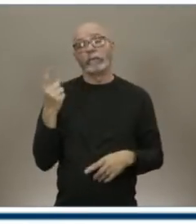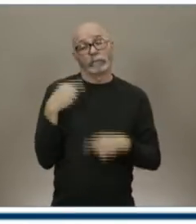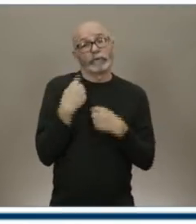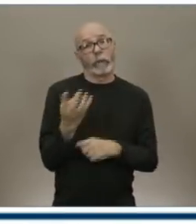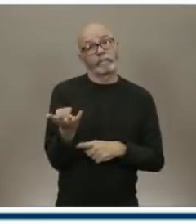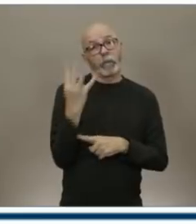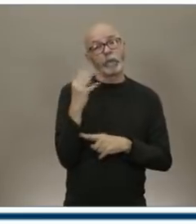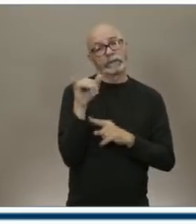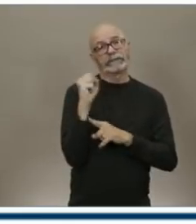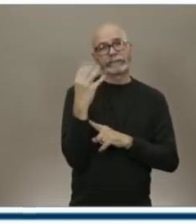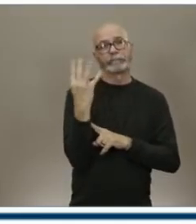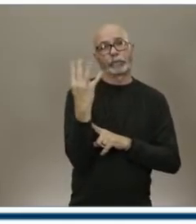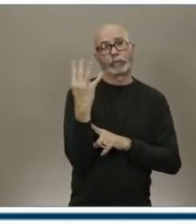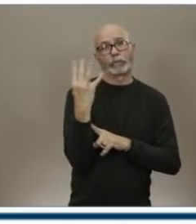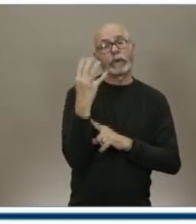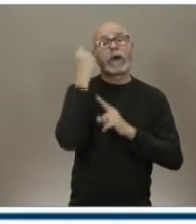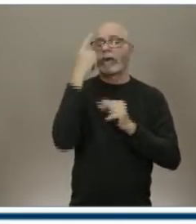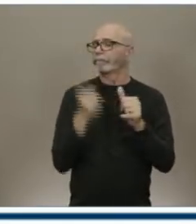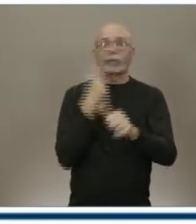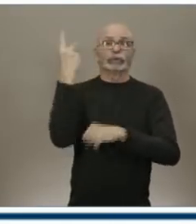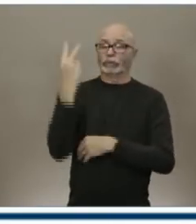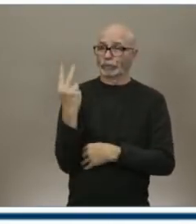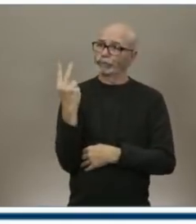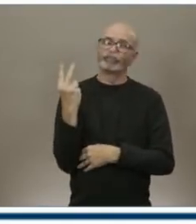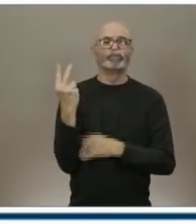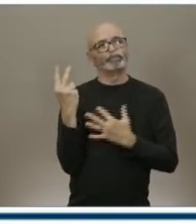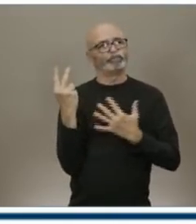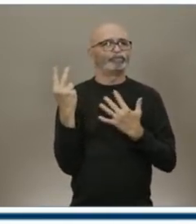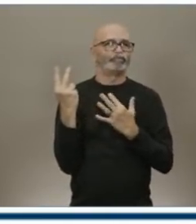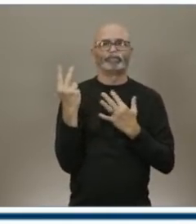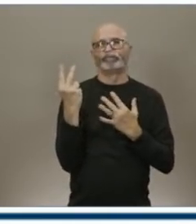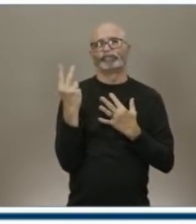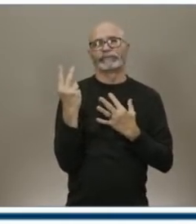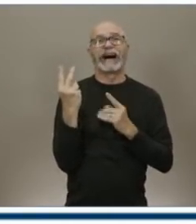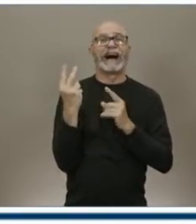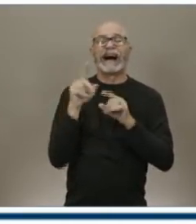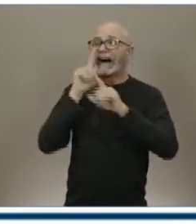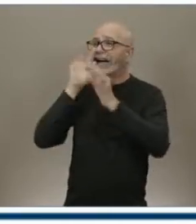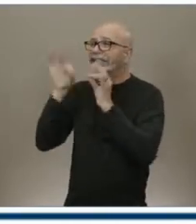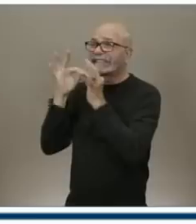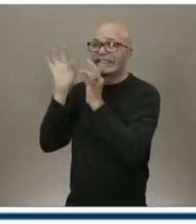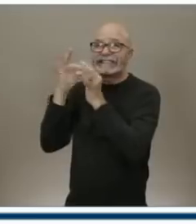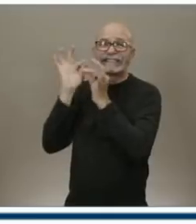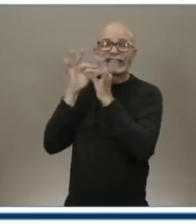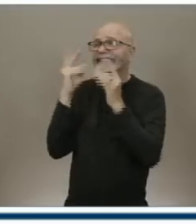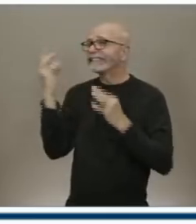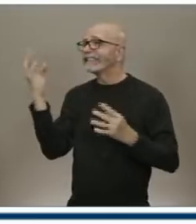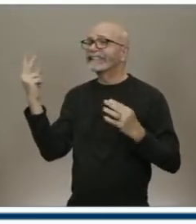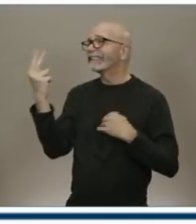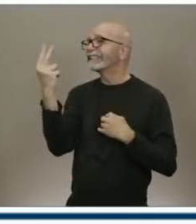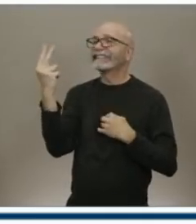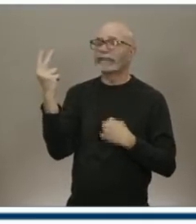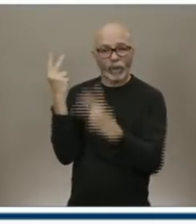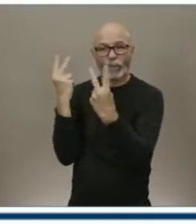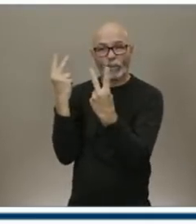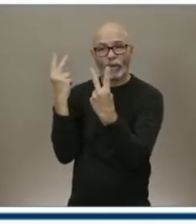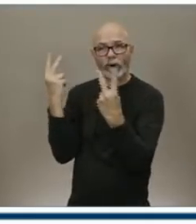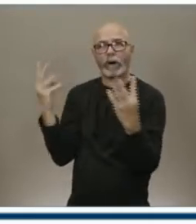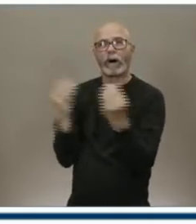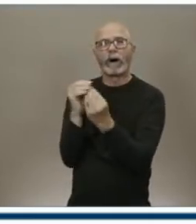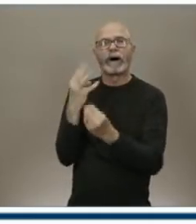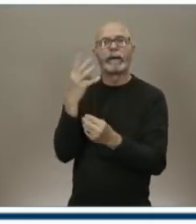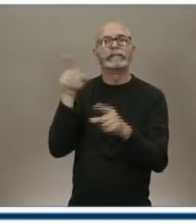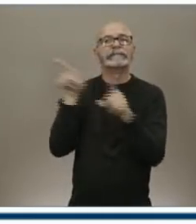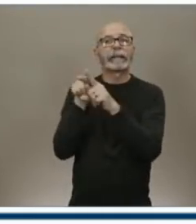initially, which our action. One of our actions on that was to then test everybody in the plant, and then we've got 2